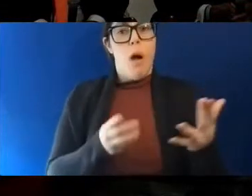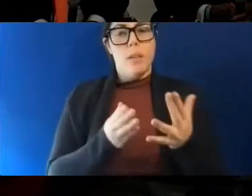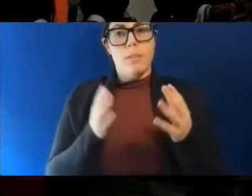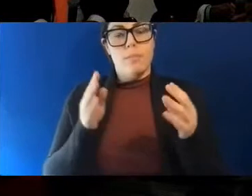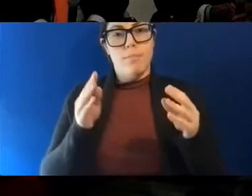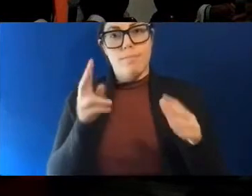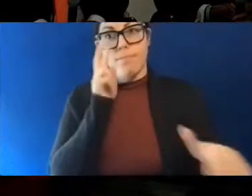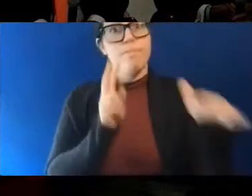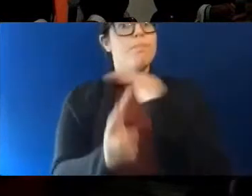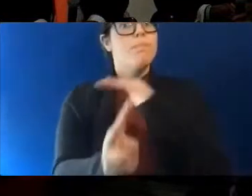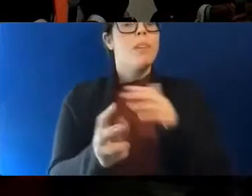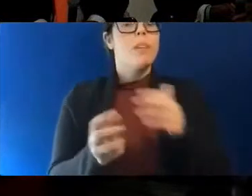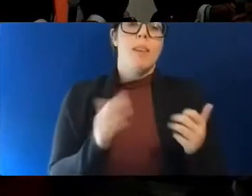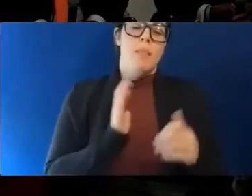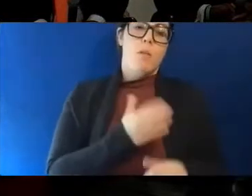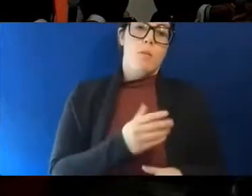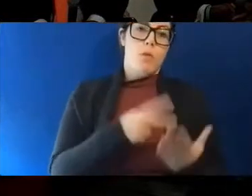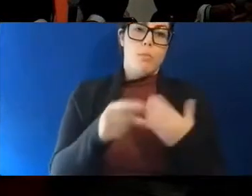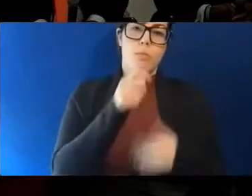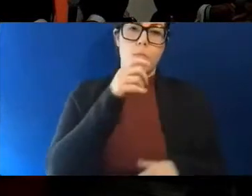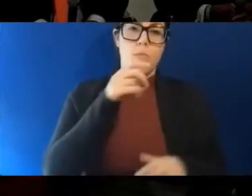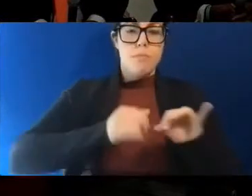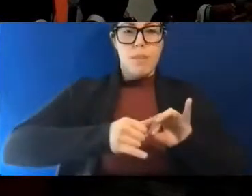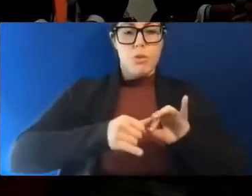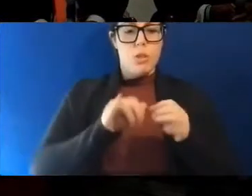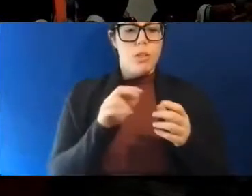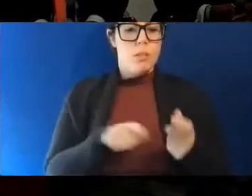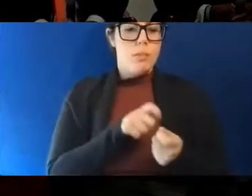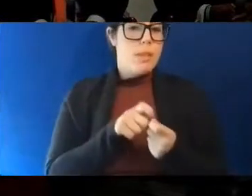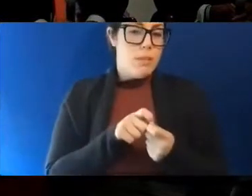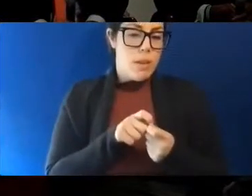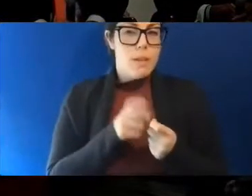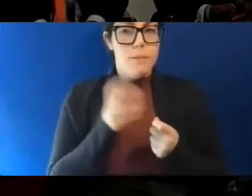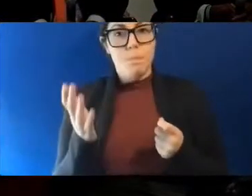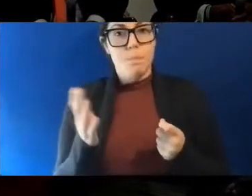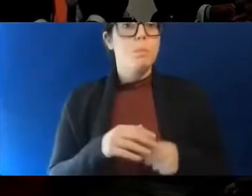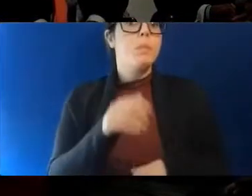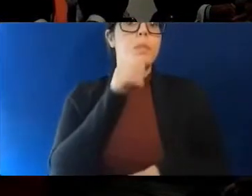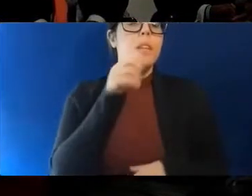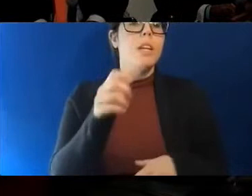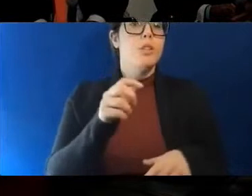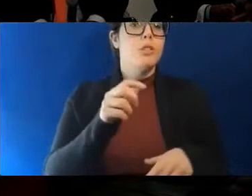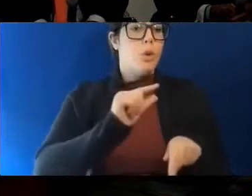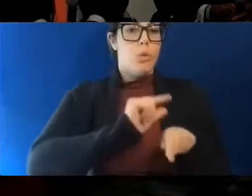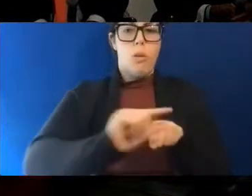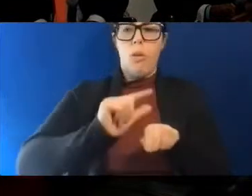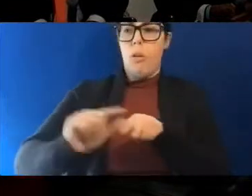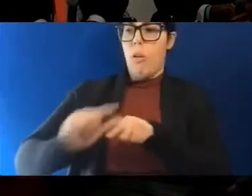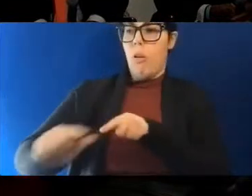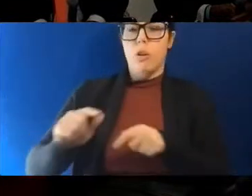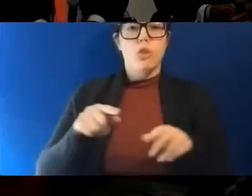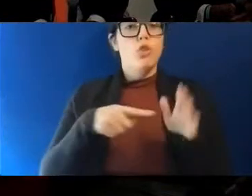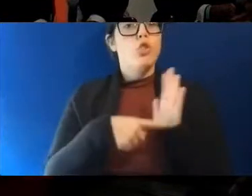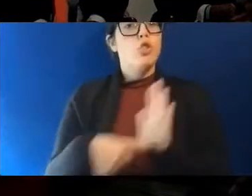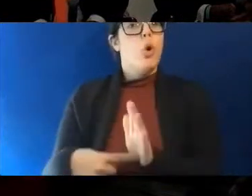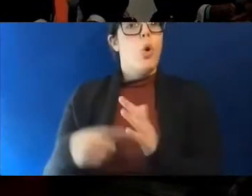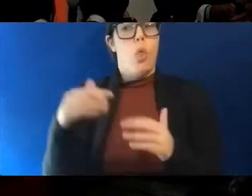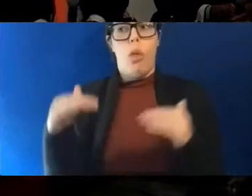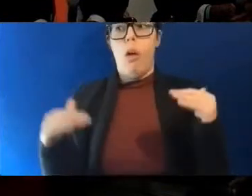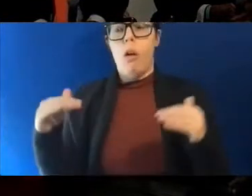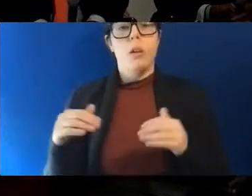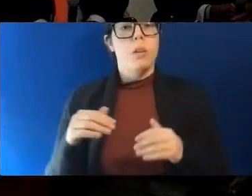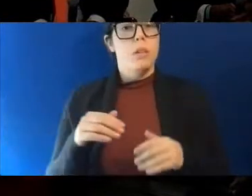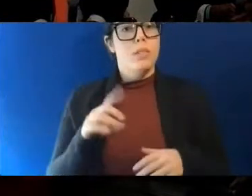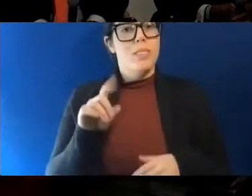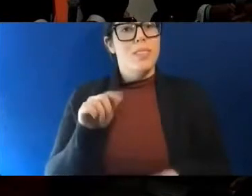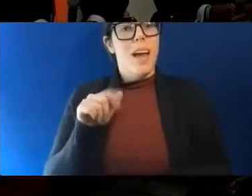regulatory programs don't measure particularly, don't disaggregate the data about the race of the communities that are being served.